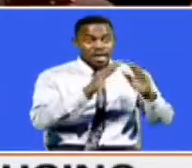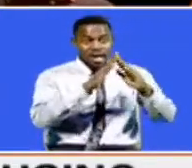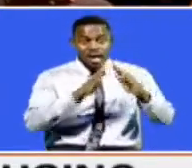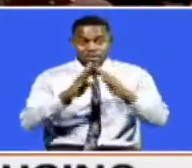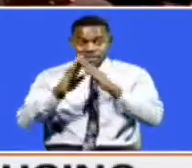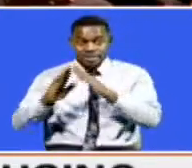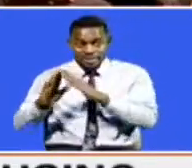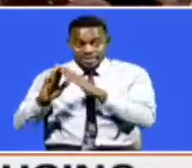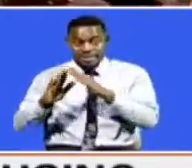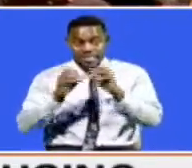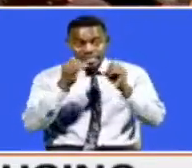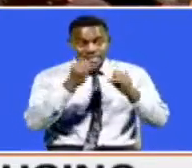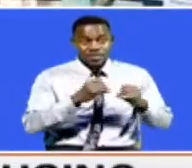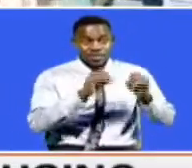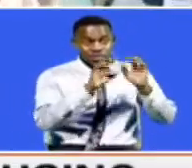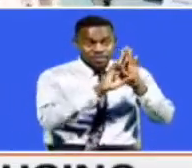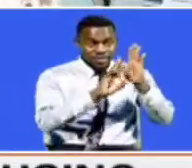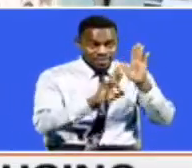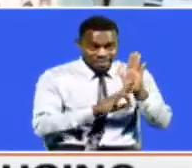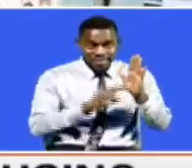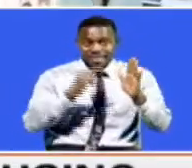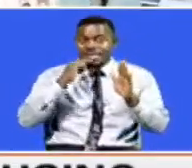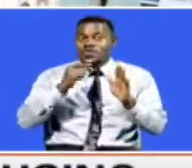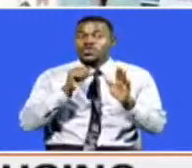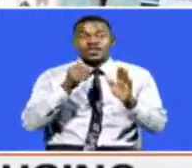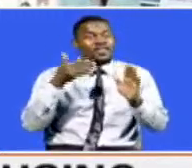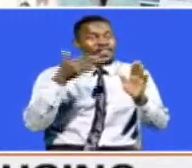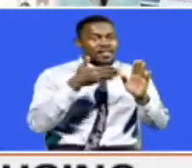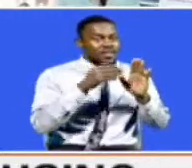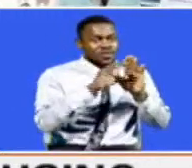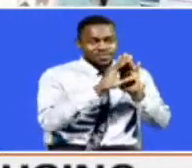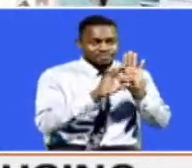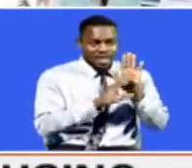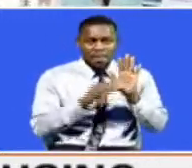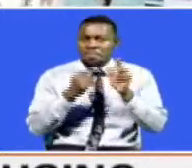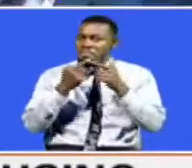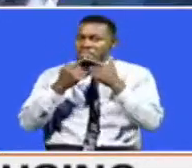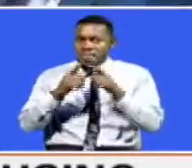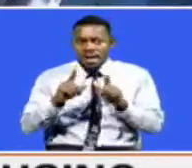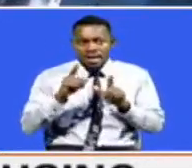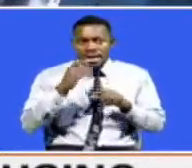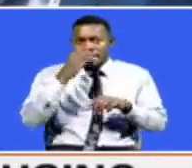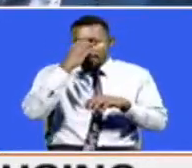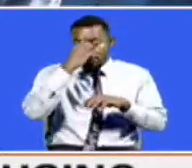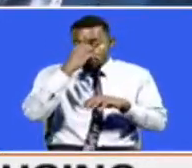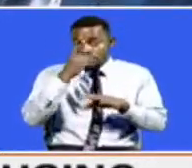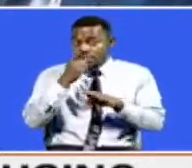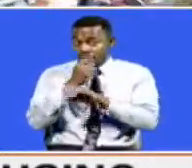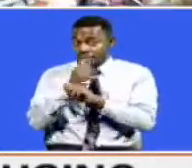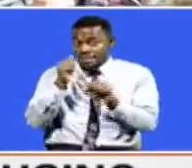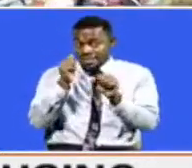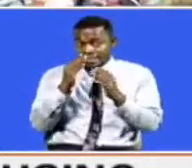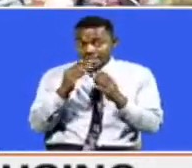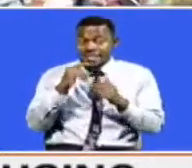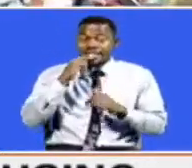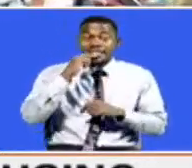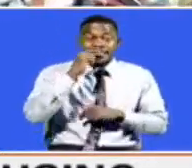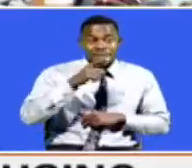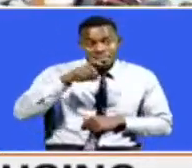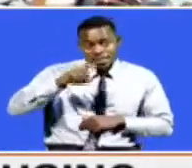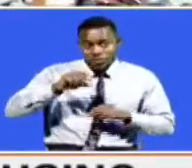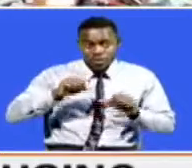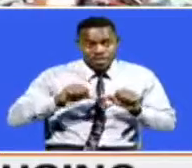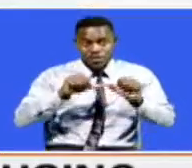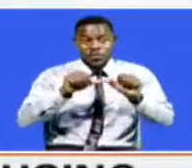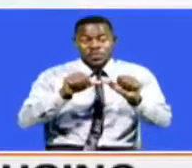creating unequal principles, President William Ruto is adamant about pushing ahead with implementing his pet project despite